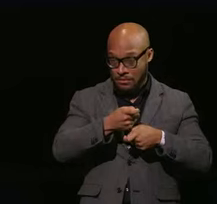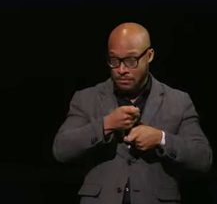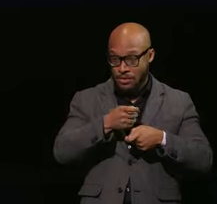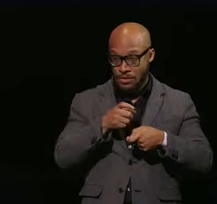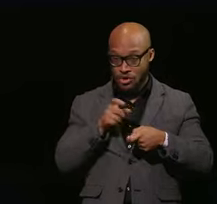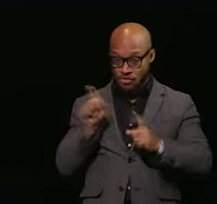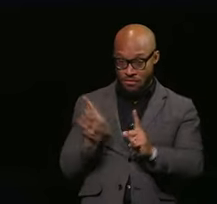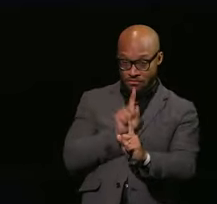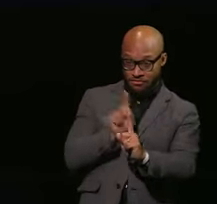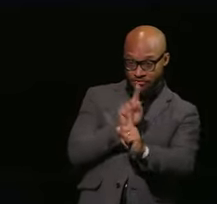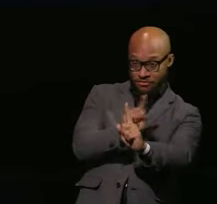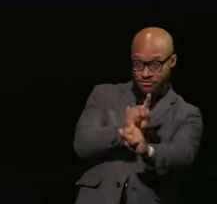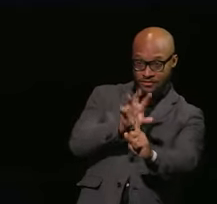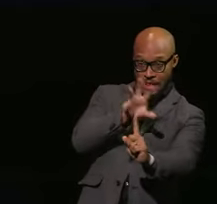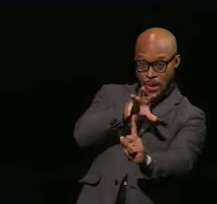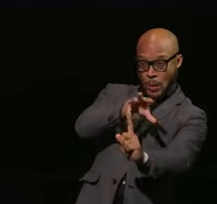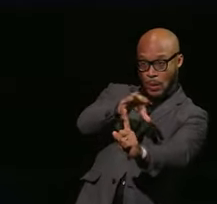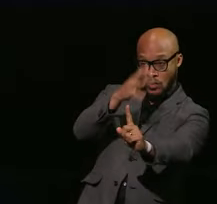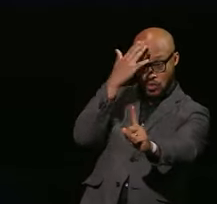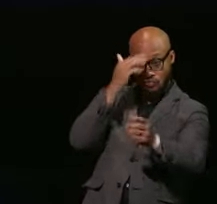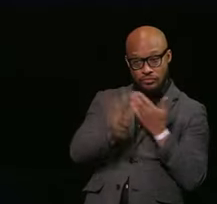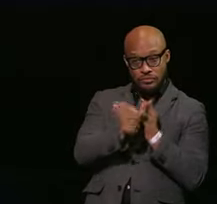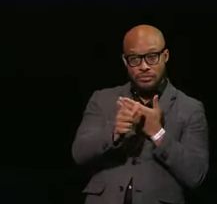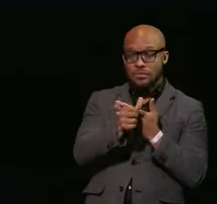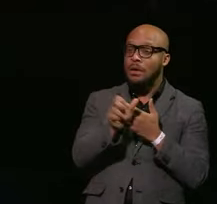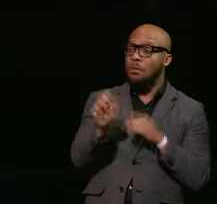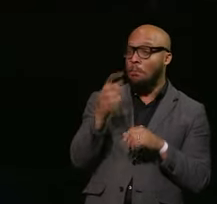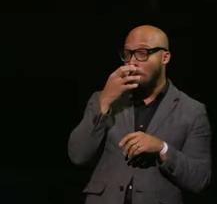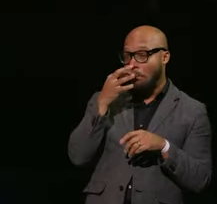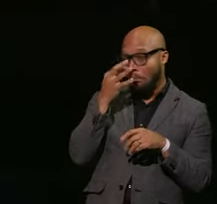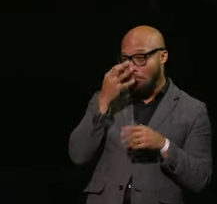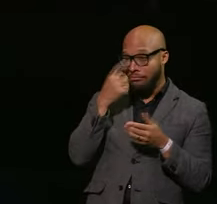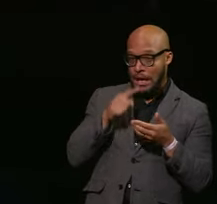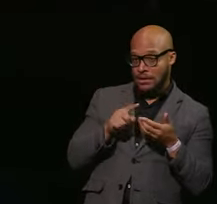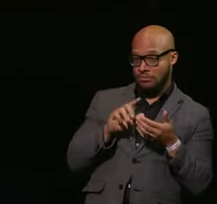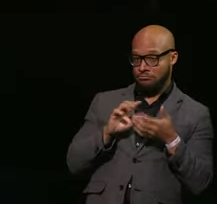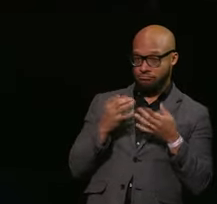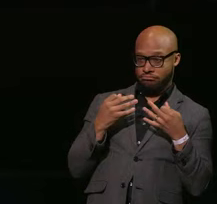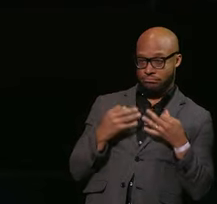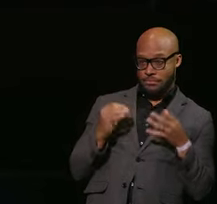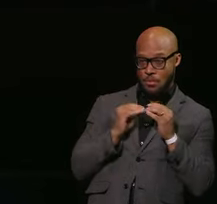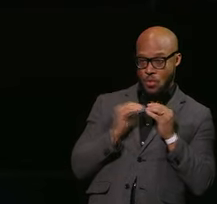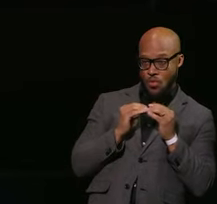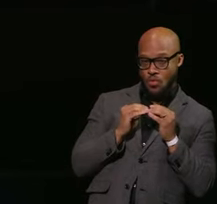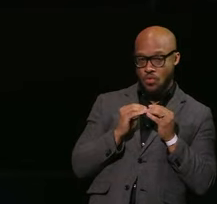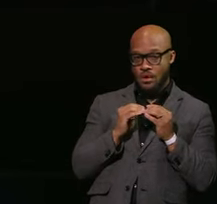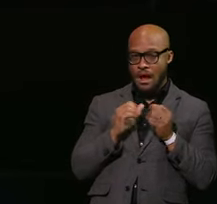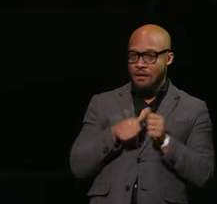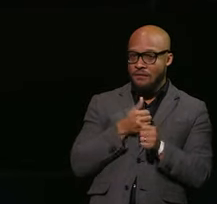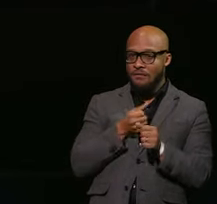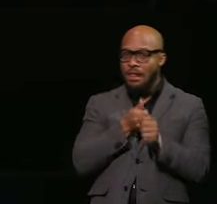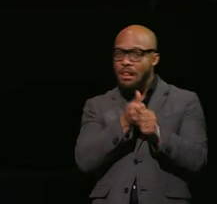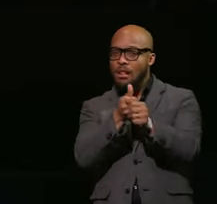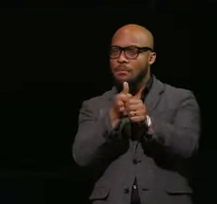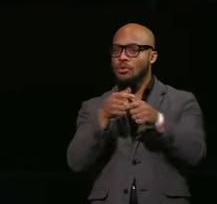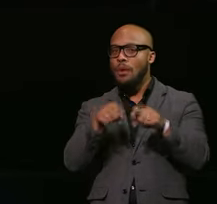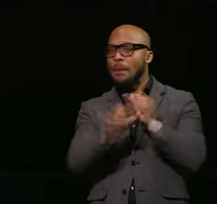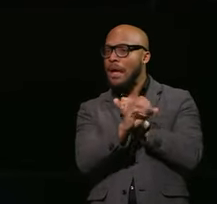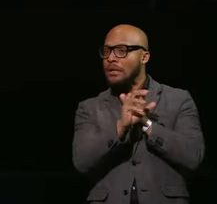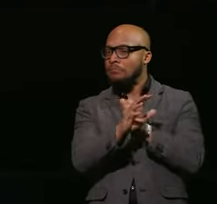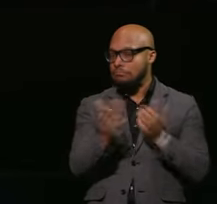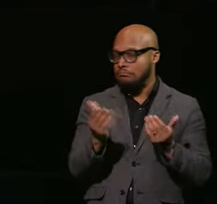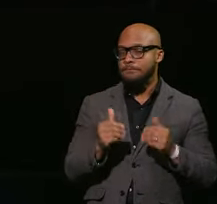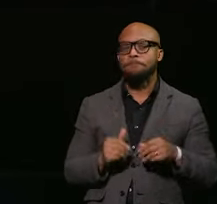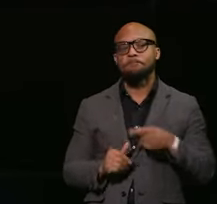following him just around and then also on the campaign trail? Yeah, it was incredibly difficult. As all documentary filmmakers, we